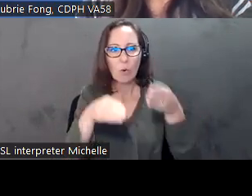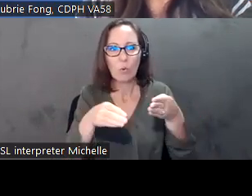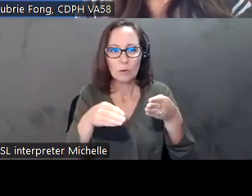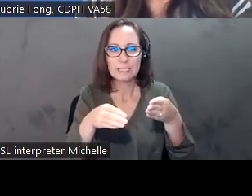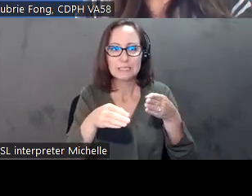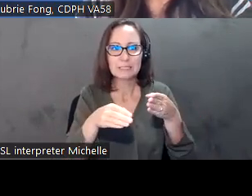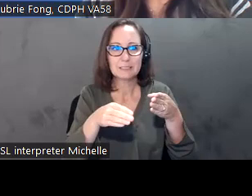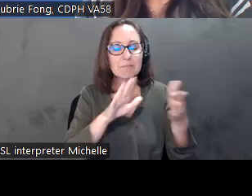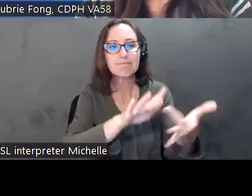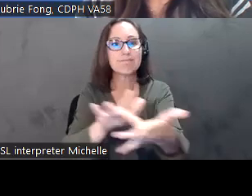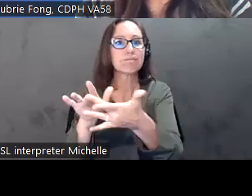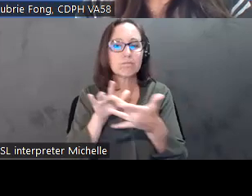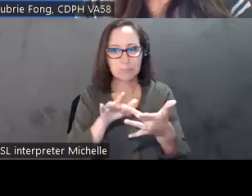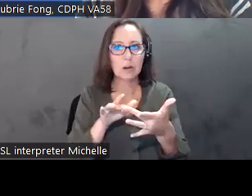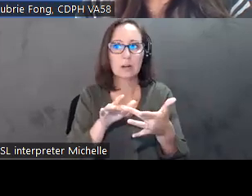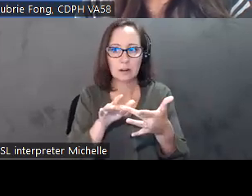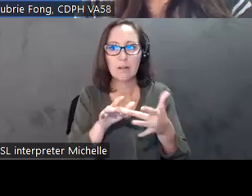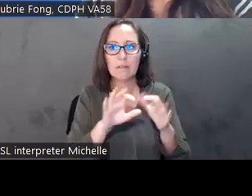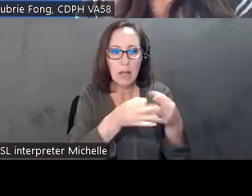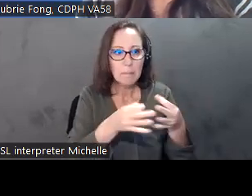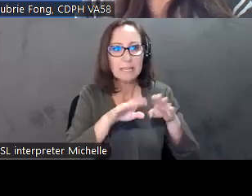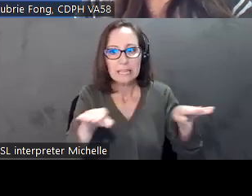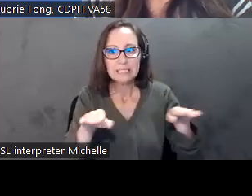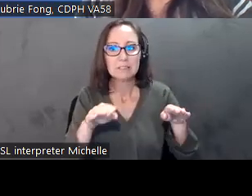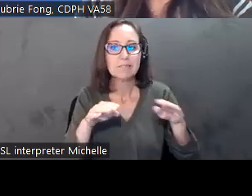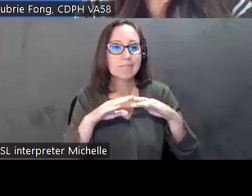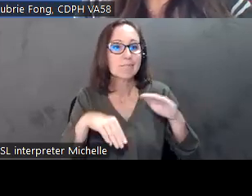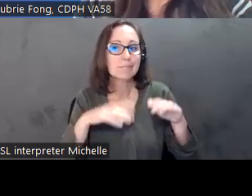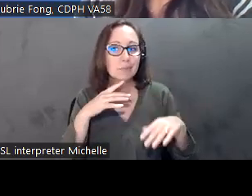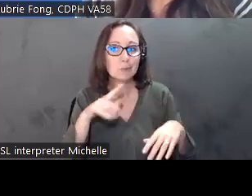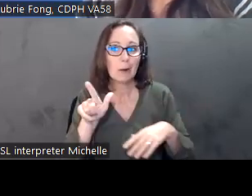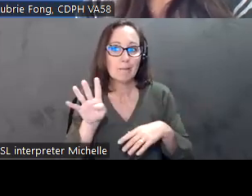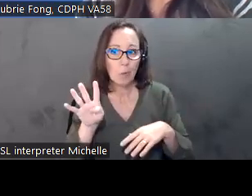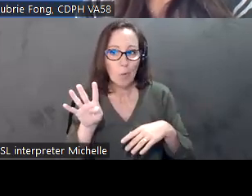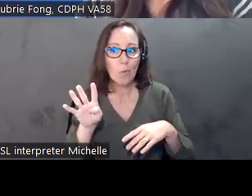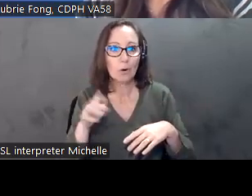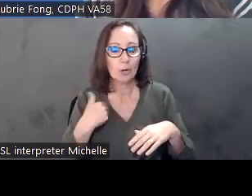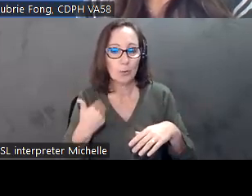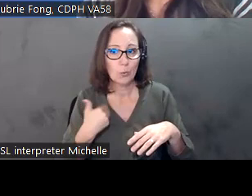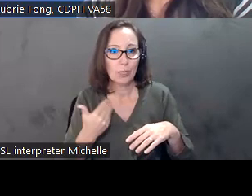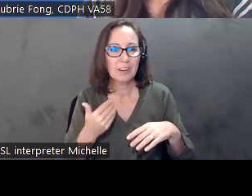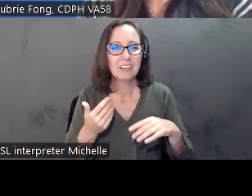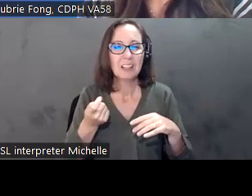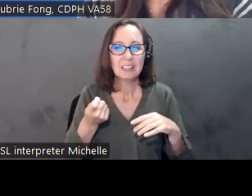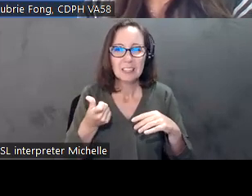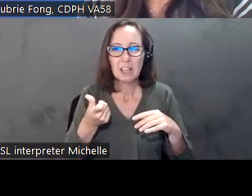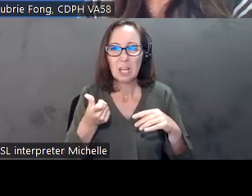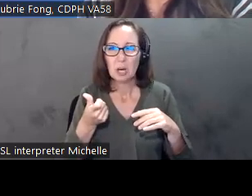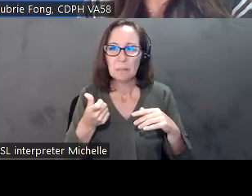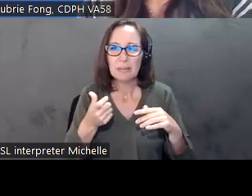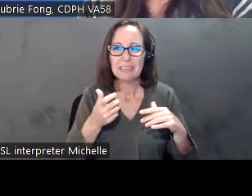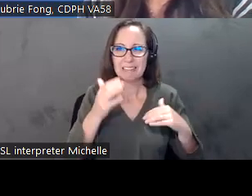to more families and kids, youth under 24, as we're a little bit lagging in the 5 to